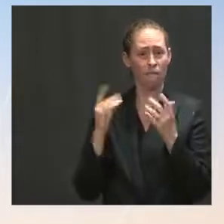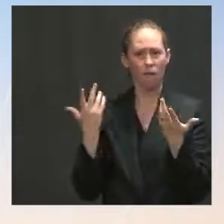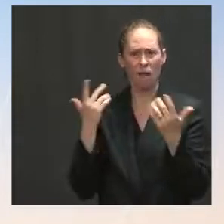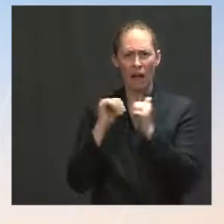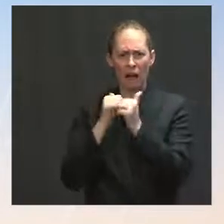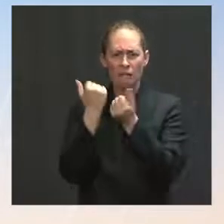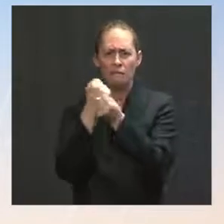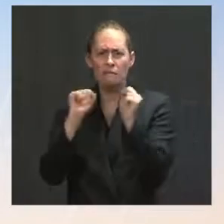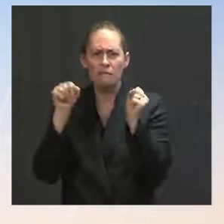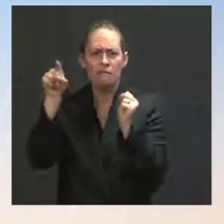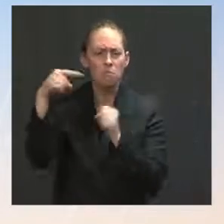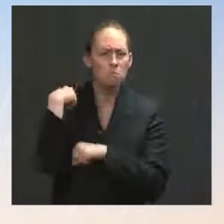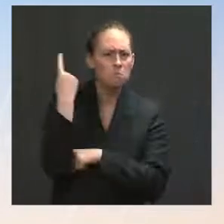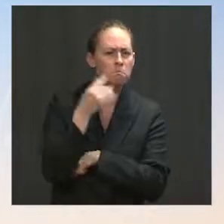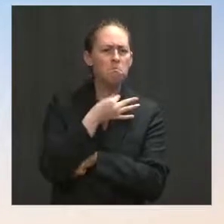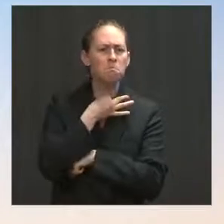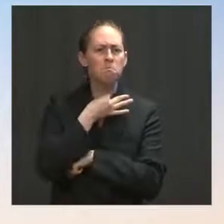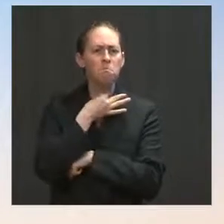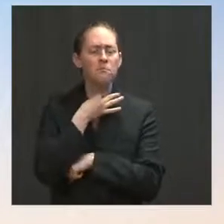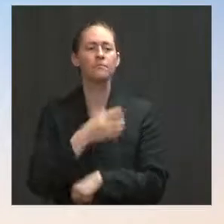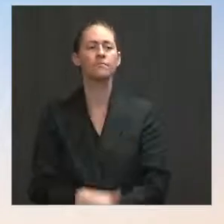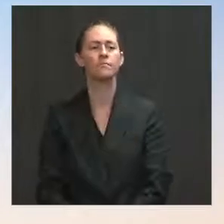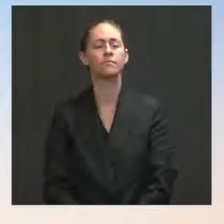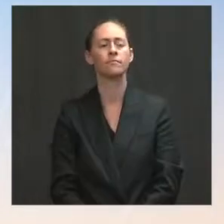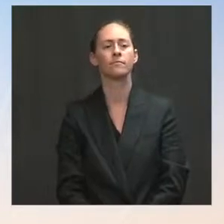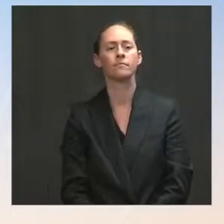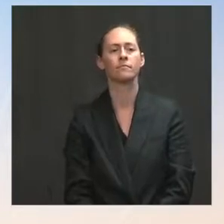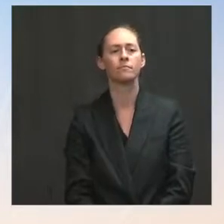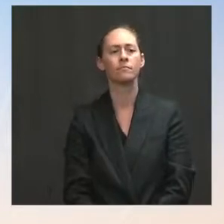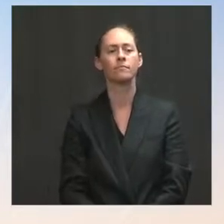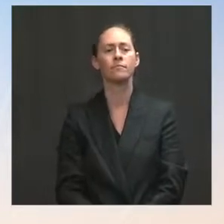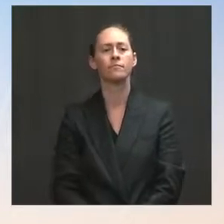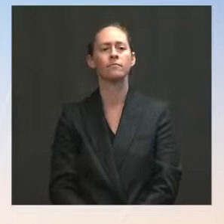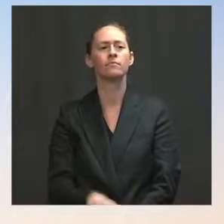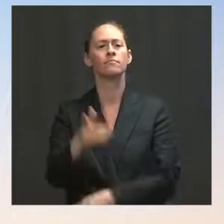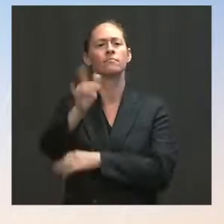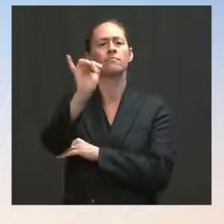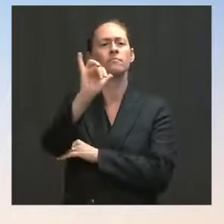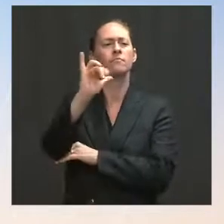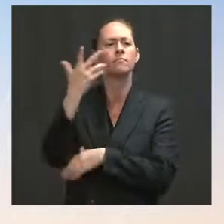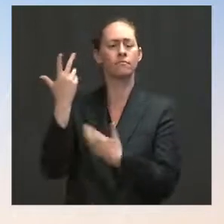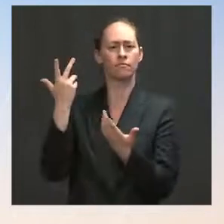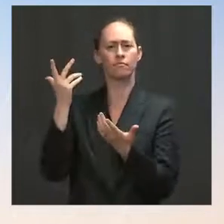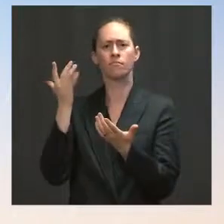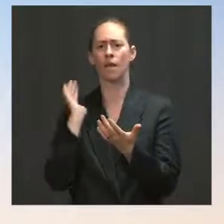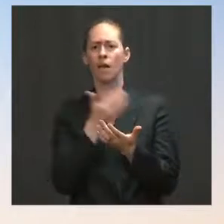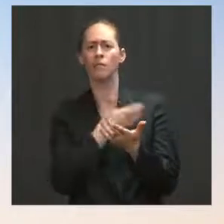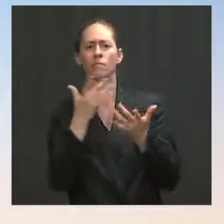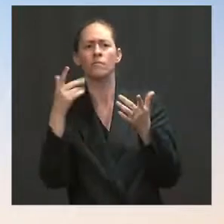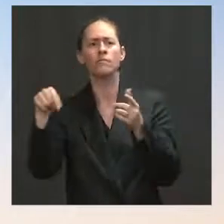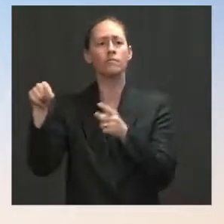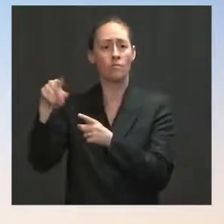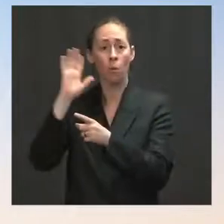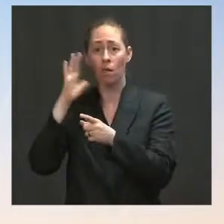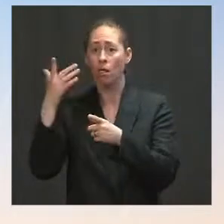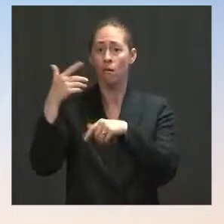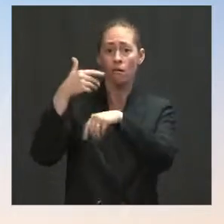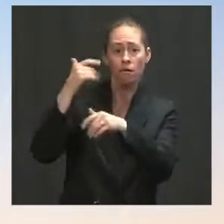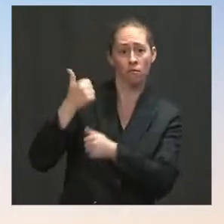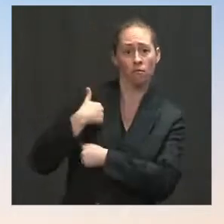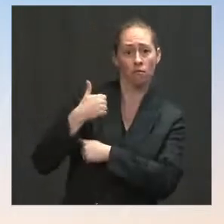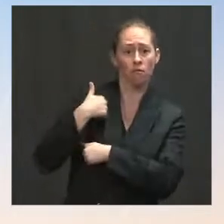to organize perhaps emissaries or troops from other countries to help safeguard the situation? So as we announced last week,